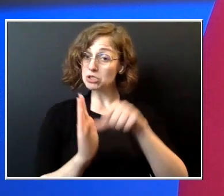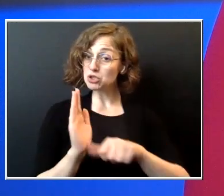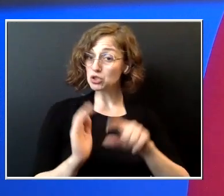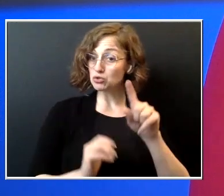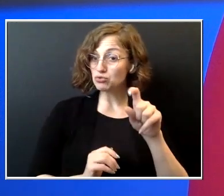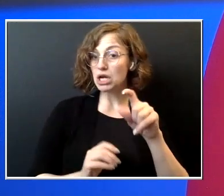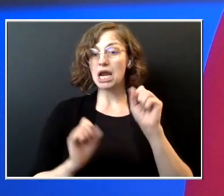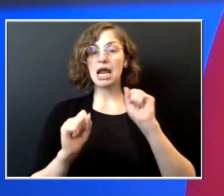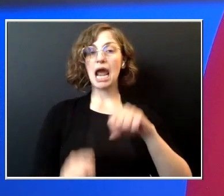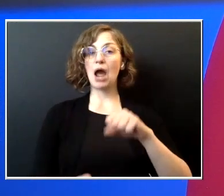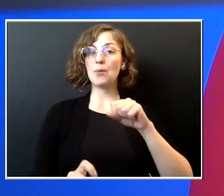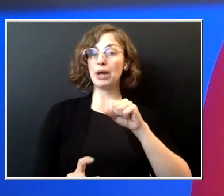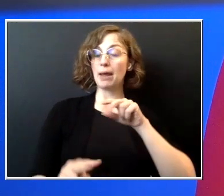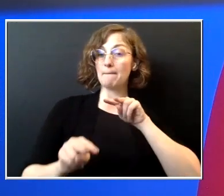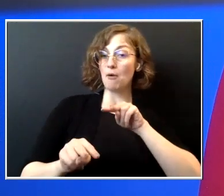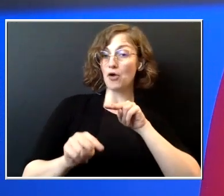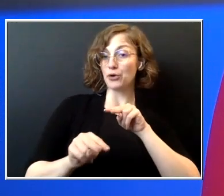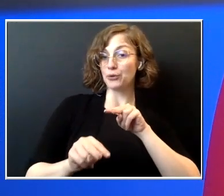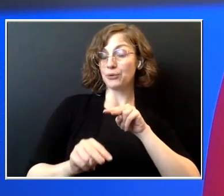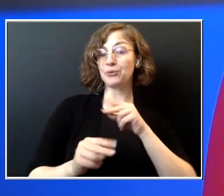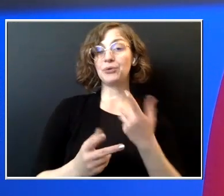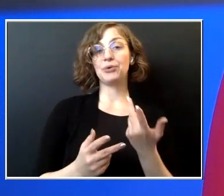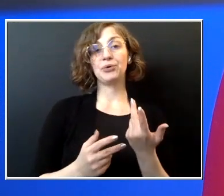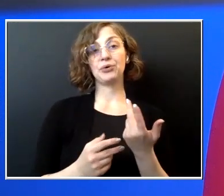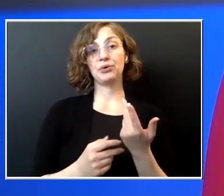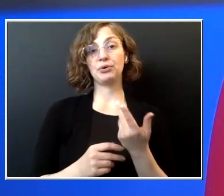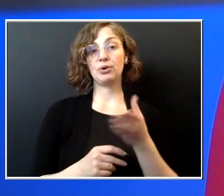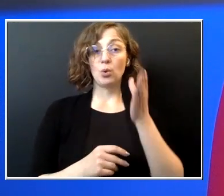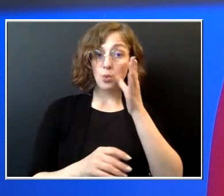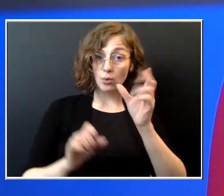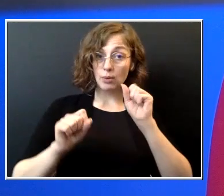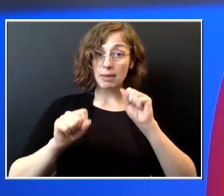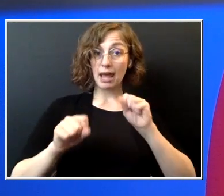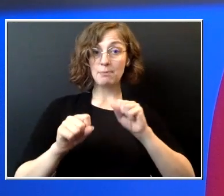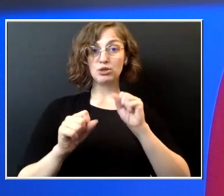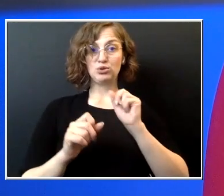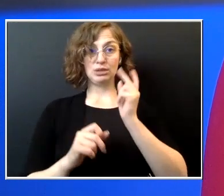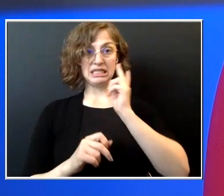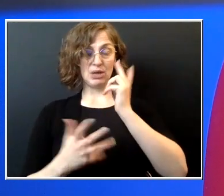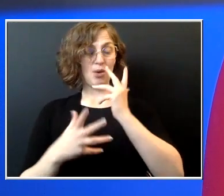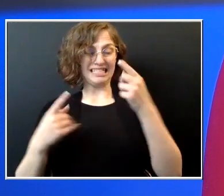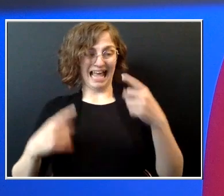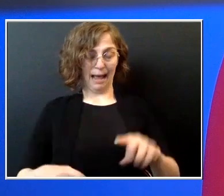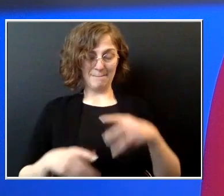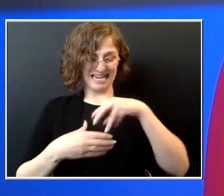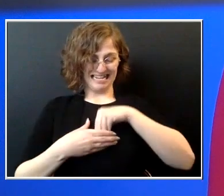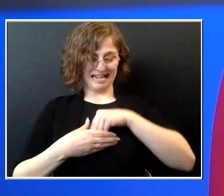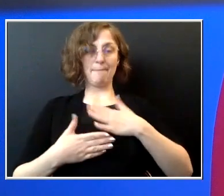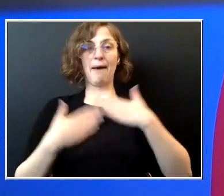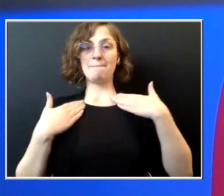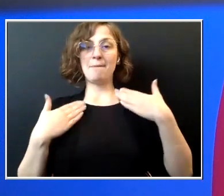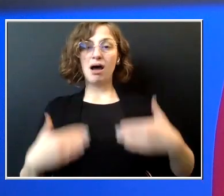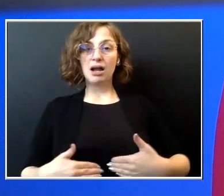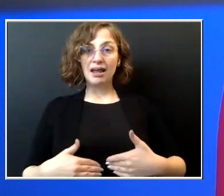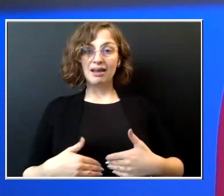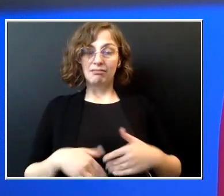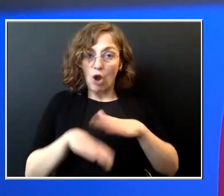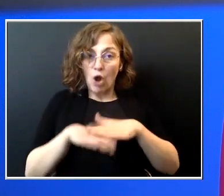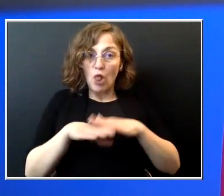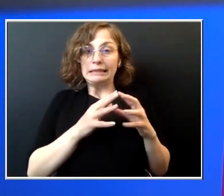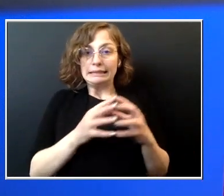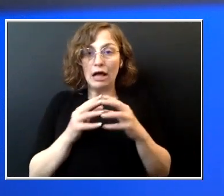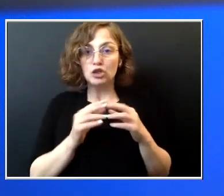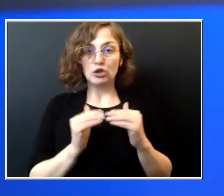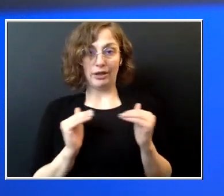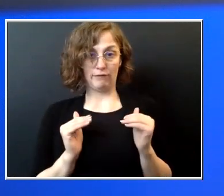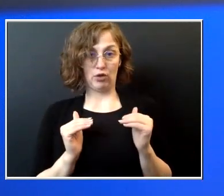we going to be able to track what's happening in my body at a cellular level? And then, if it's determined that we've got to